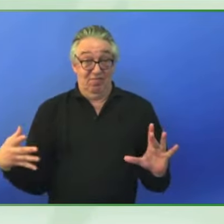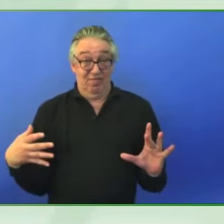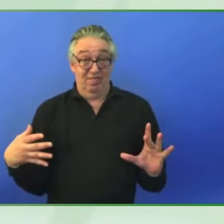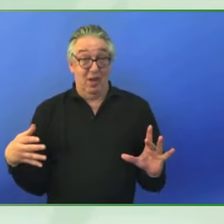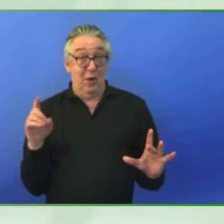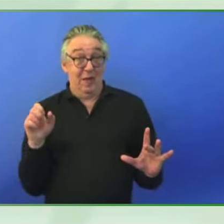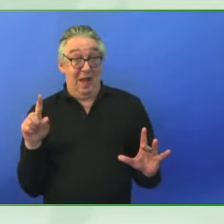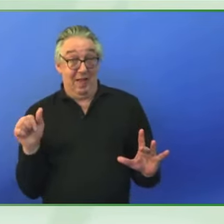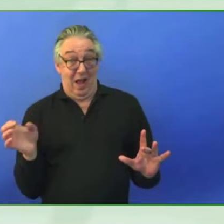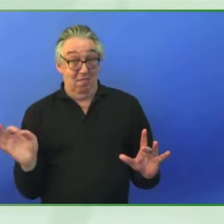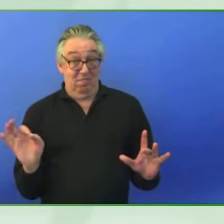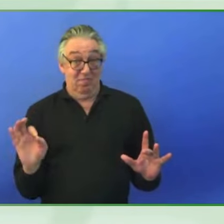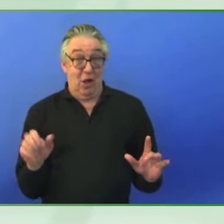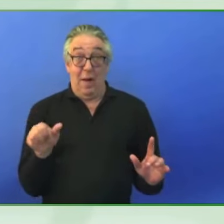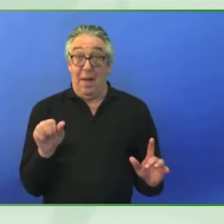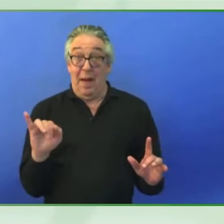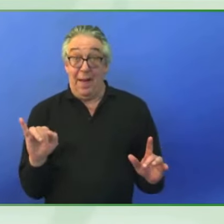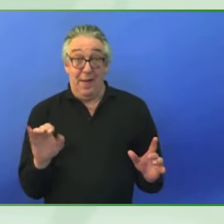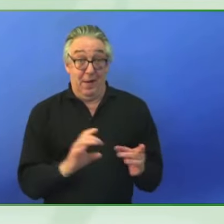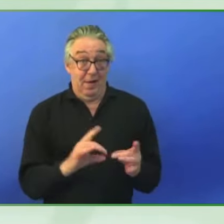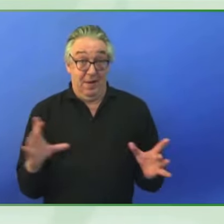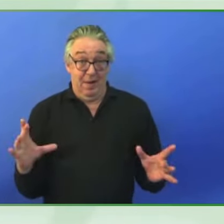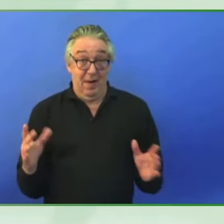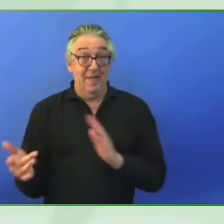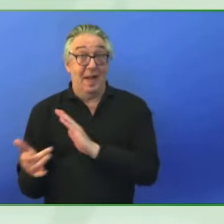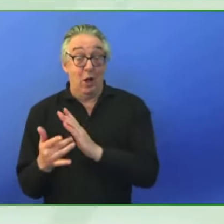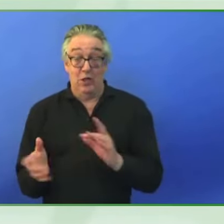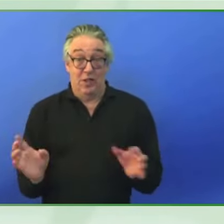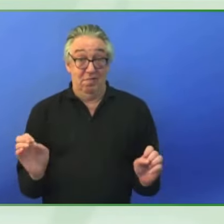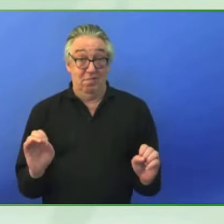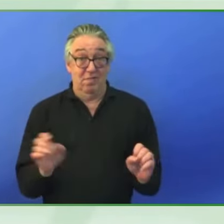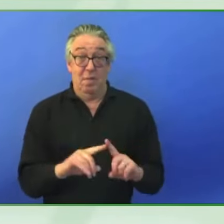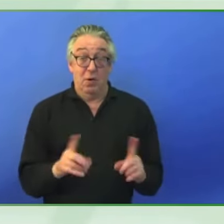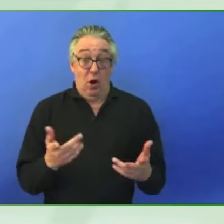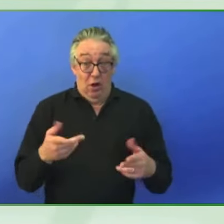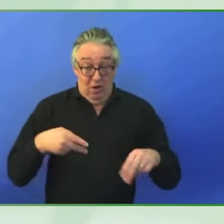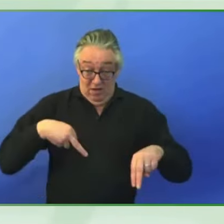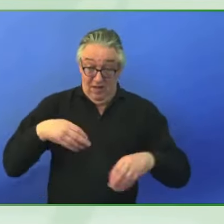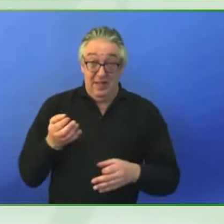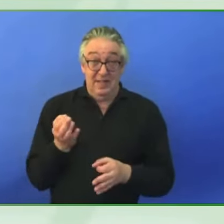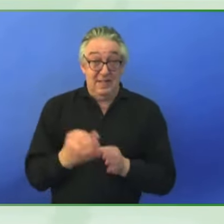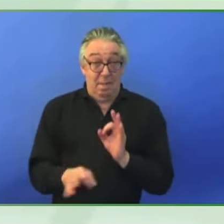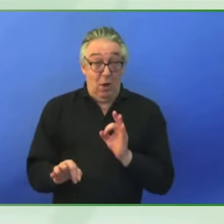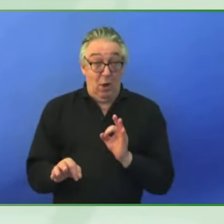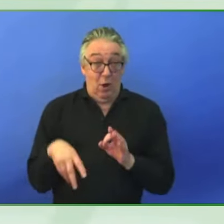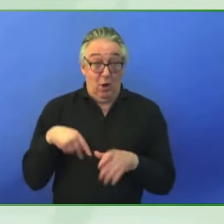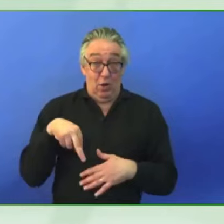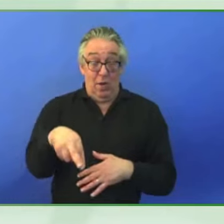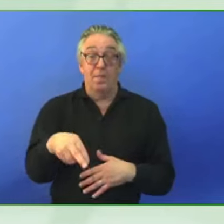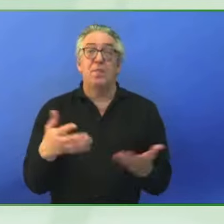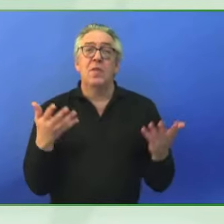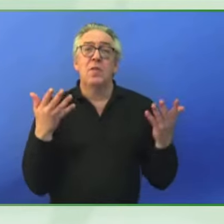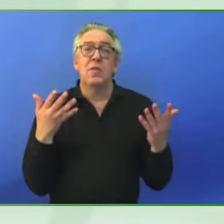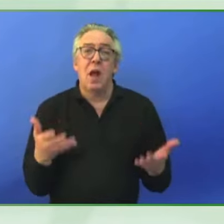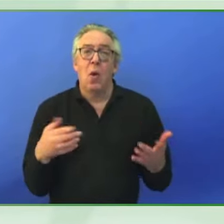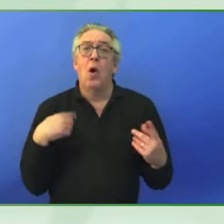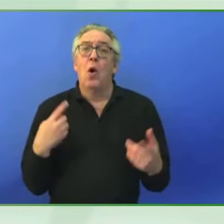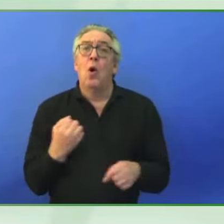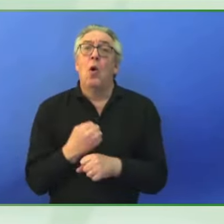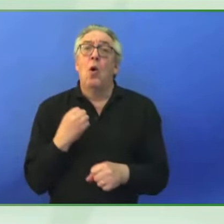So along with partners that you'll hear from in a moment, we're working with 5 leading smart cities across the